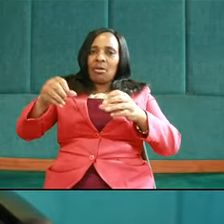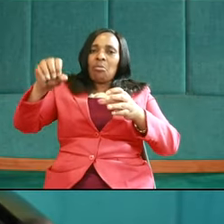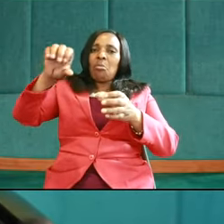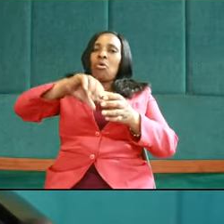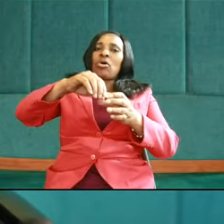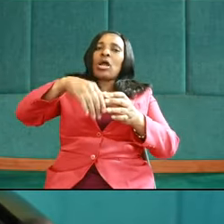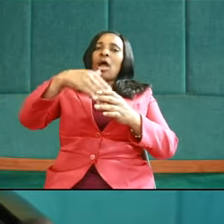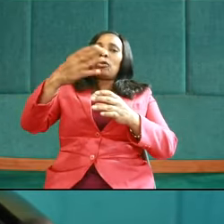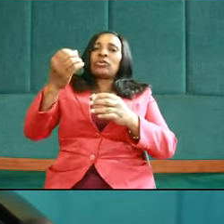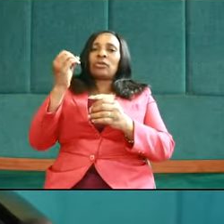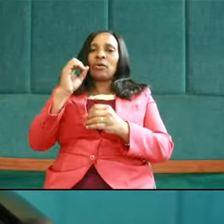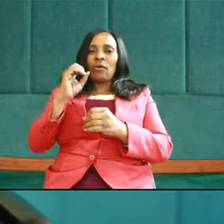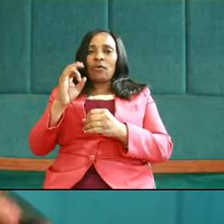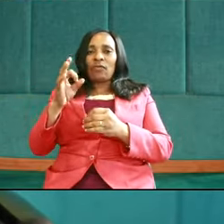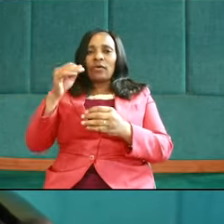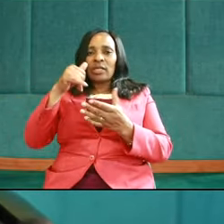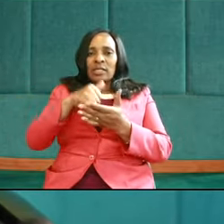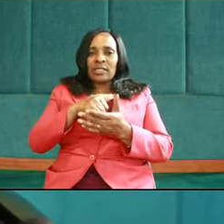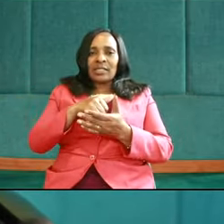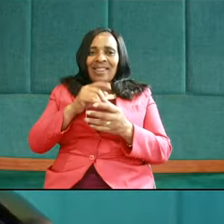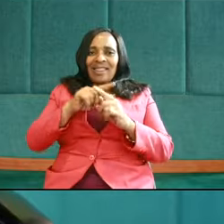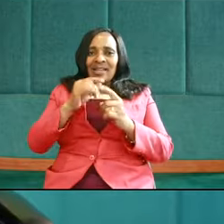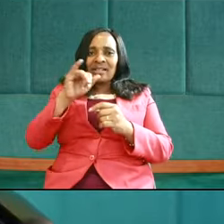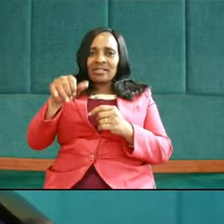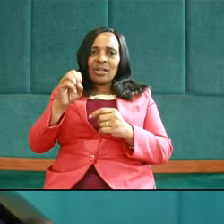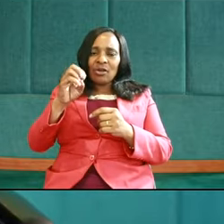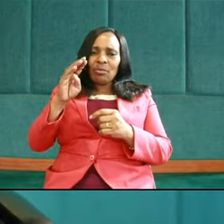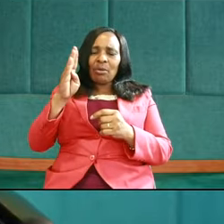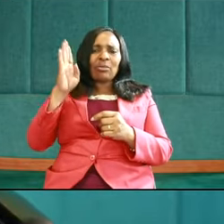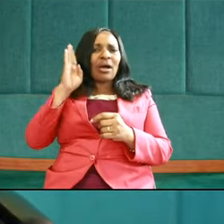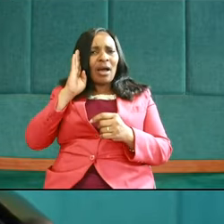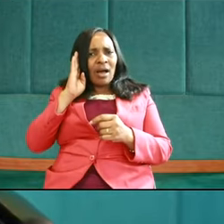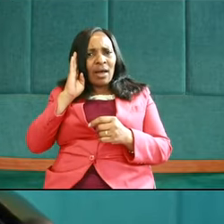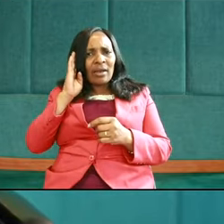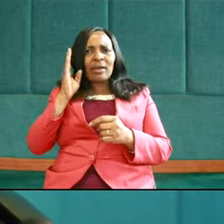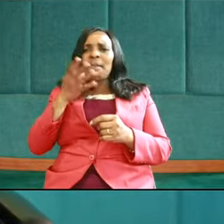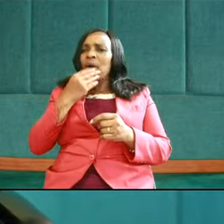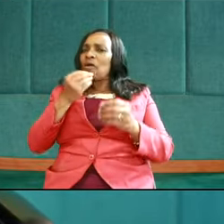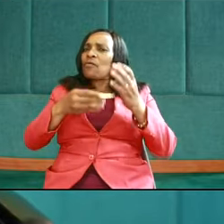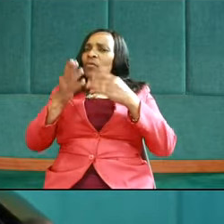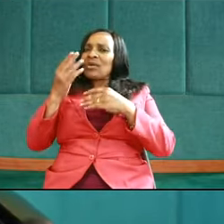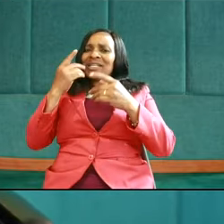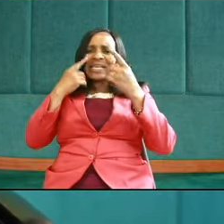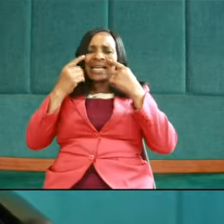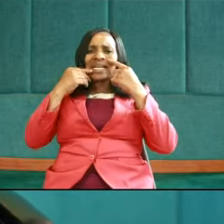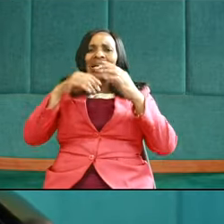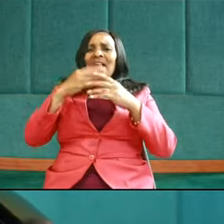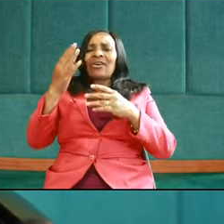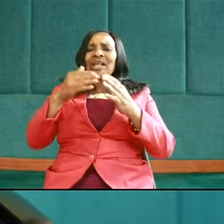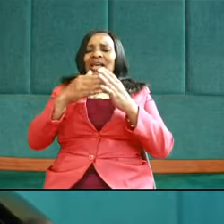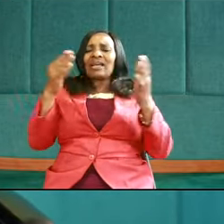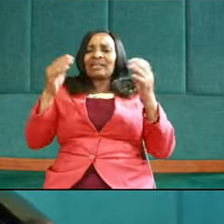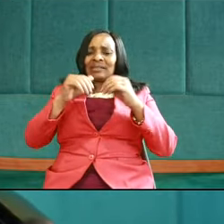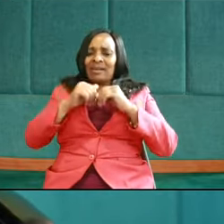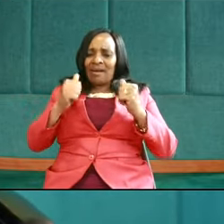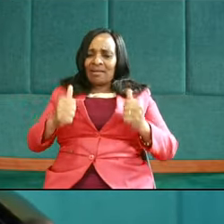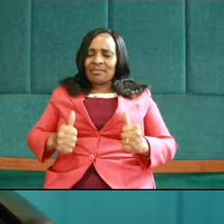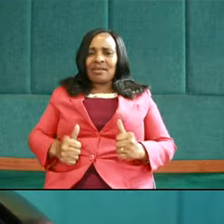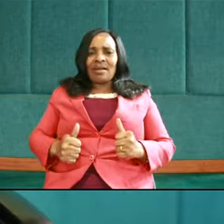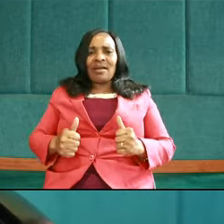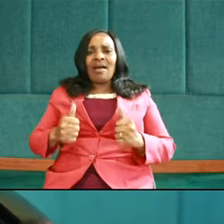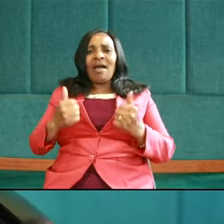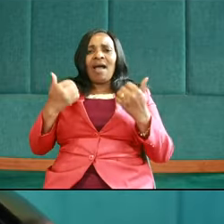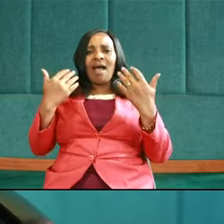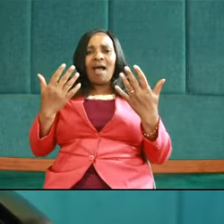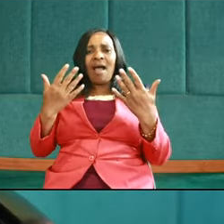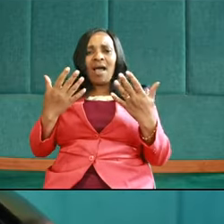it." When King Jeroboam heard this from the man of God, he cried out against the altar. He stretched out